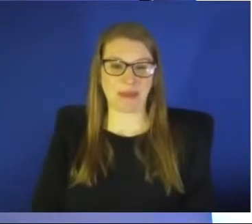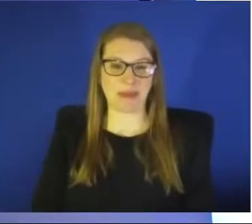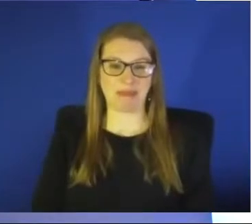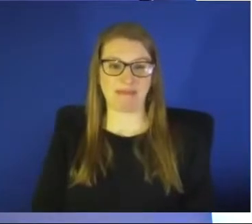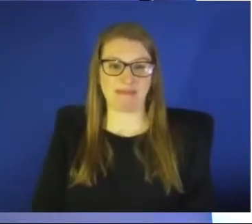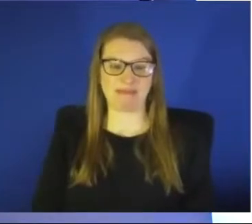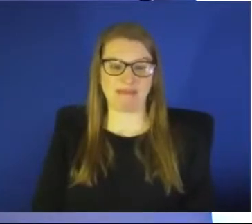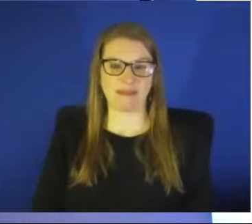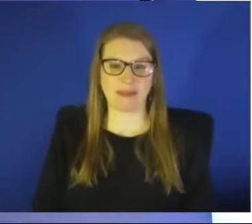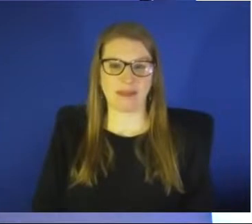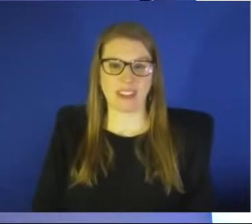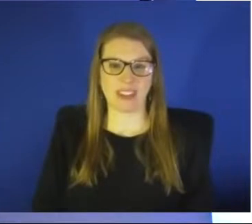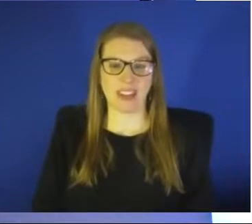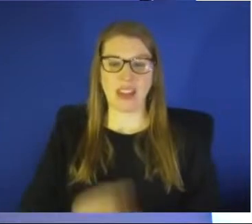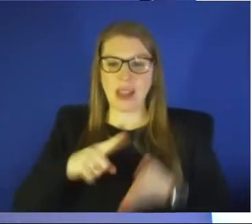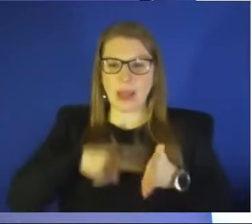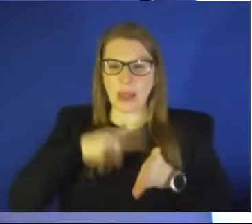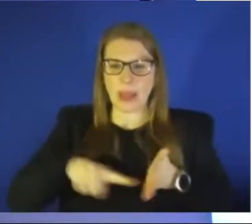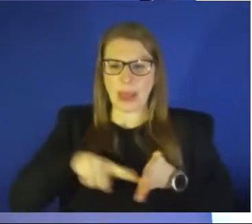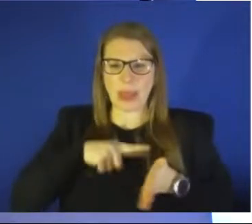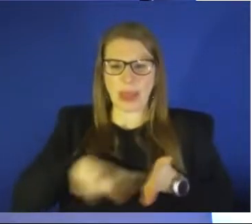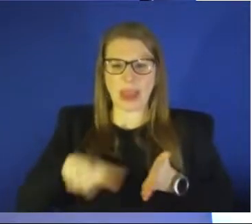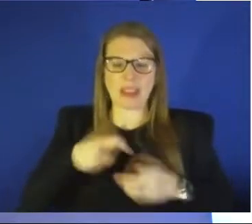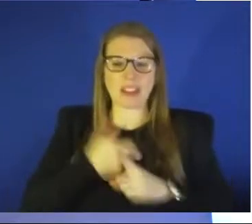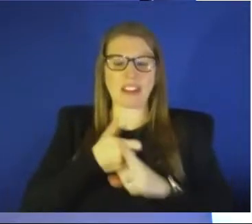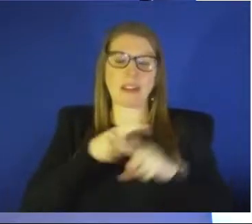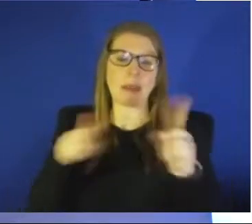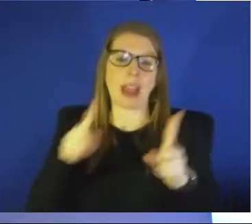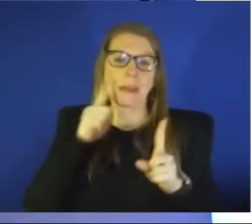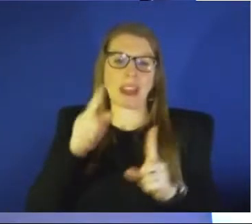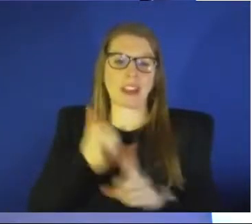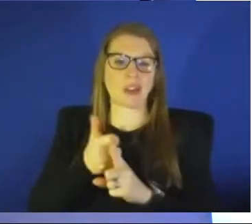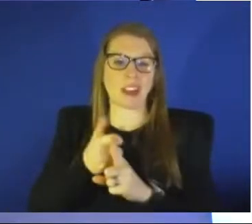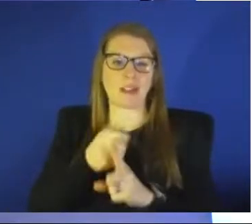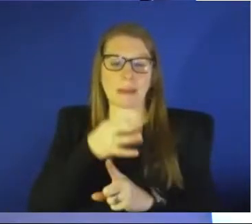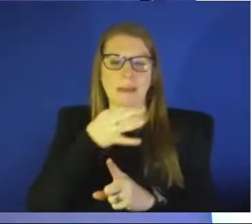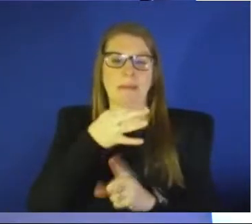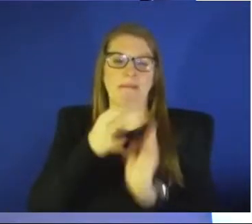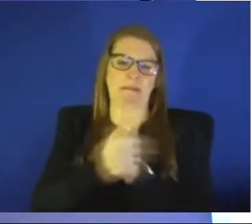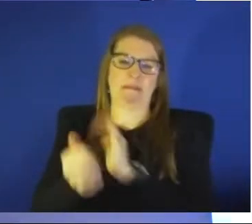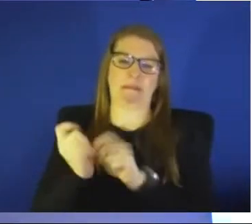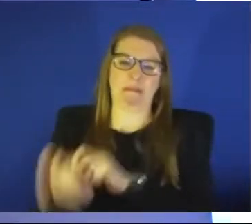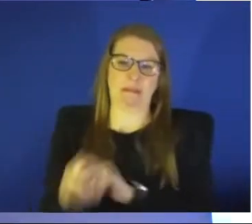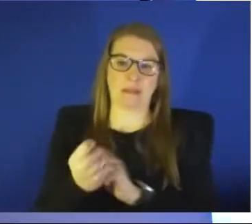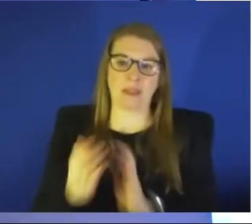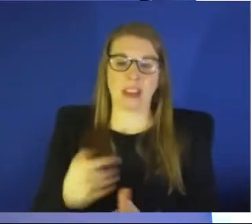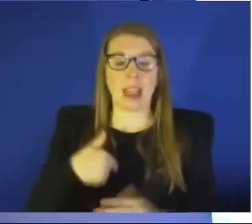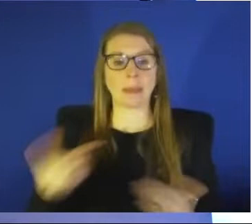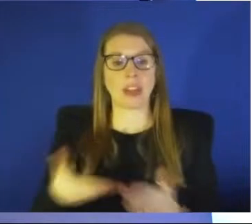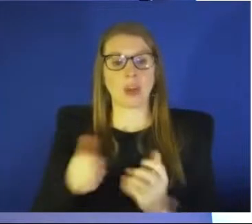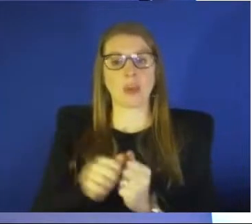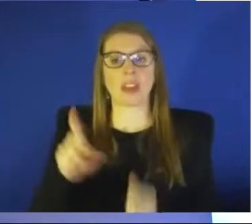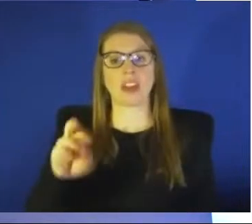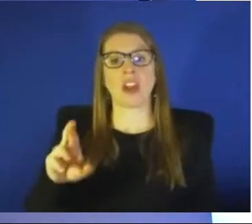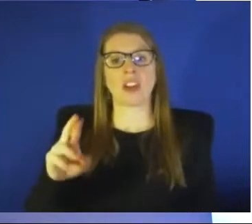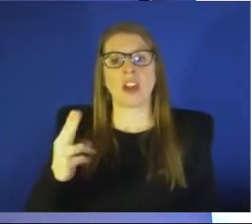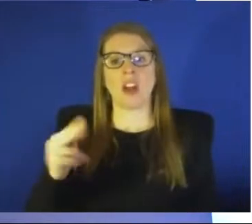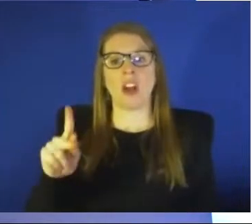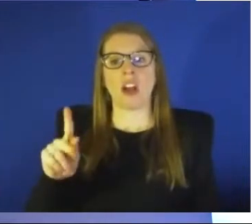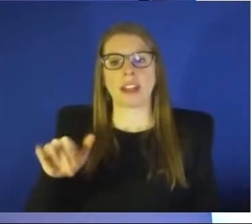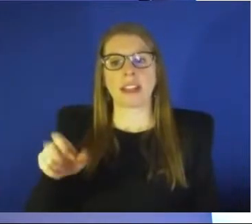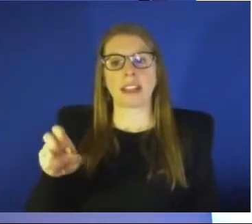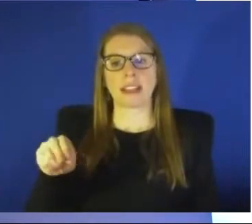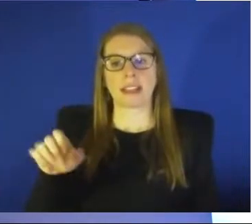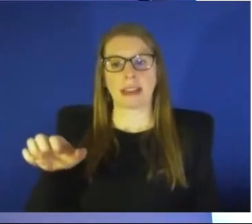she I have a feeling Jess is a good golfer. So I'm here with Dr. Hawkinson, and we've been talking with people and telling you